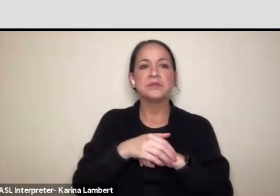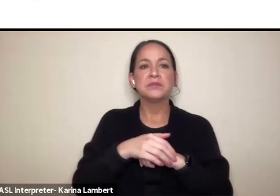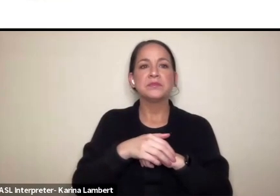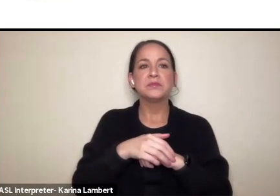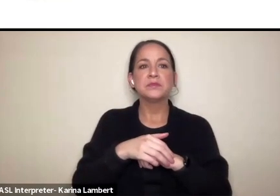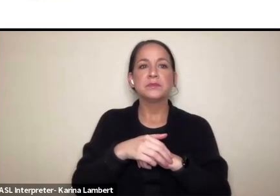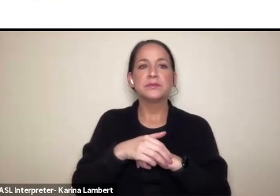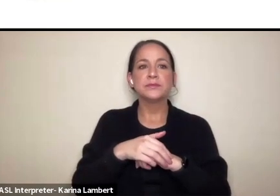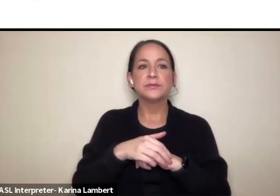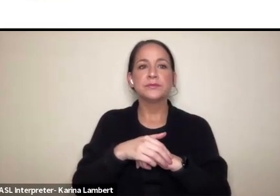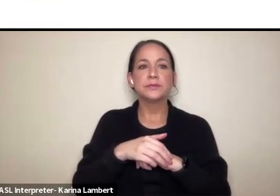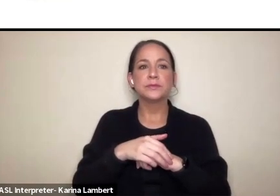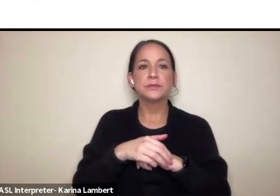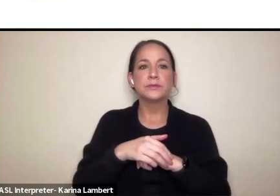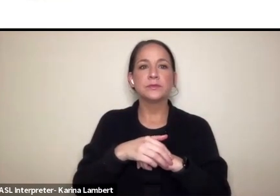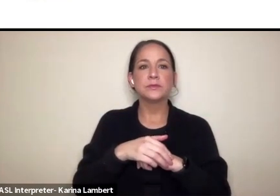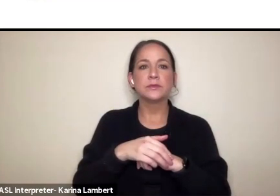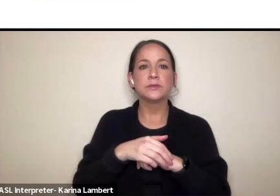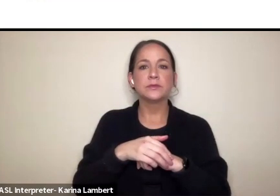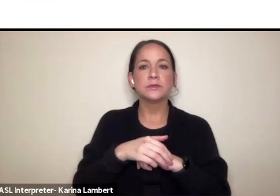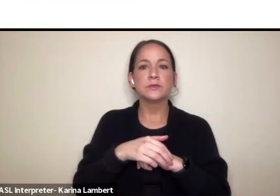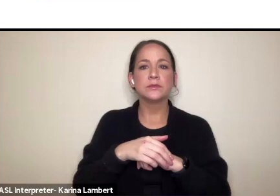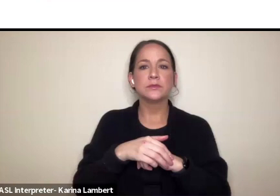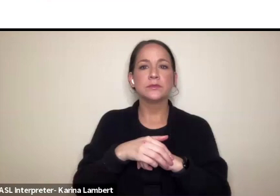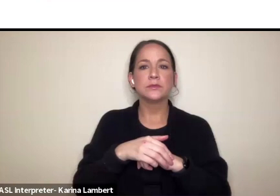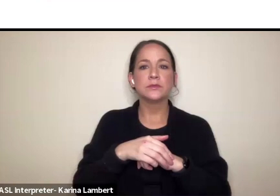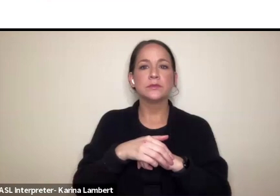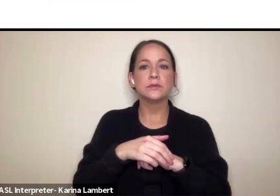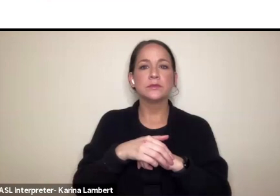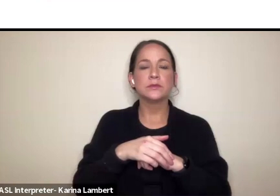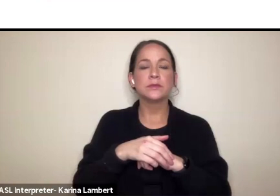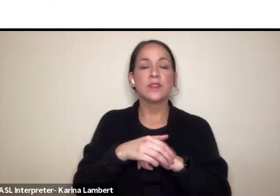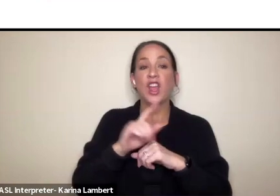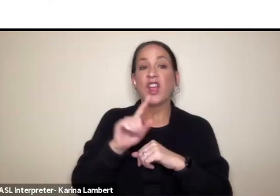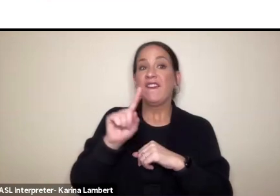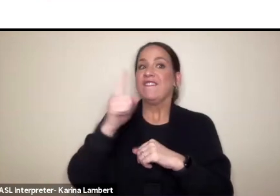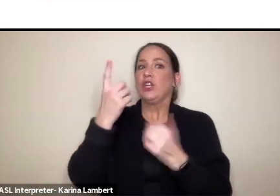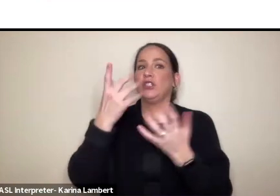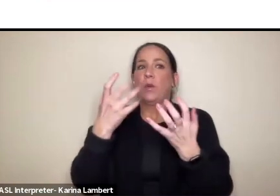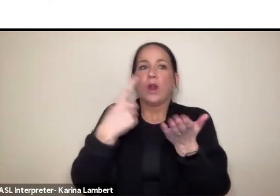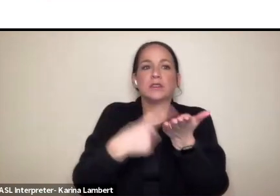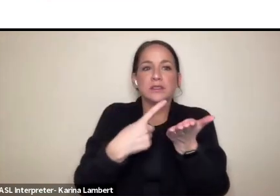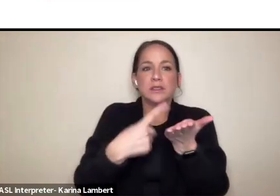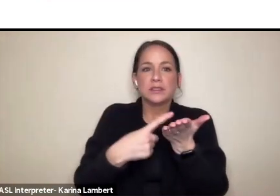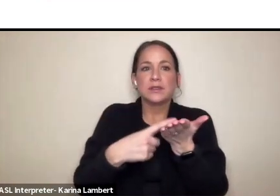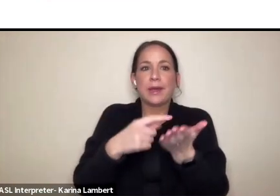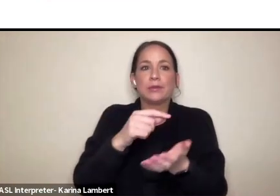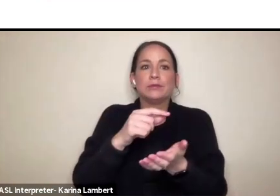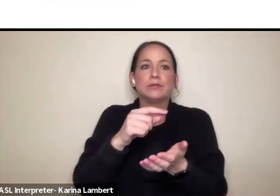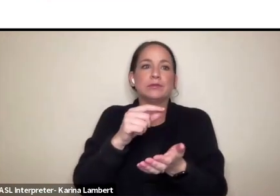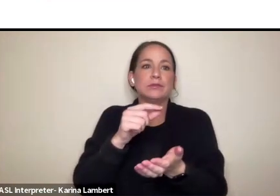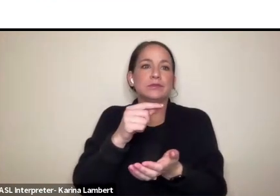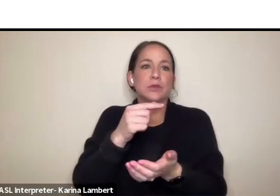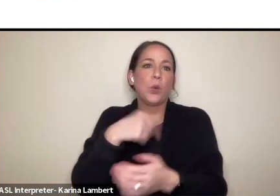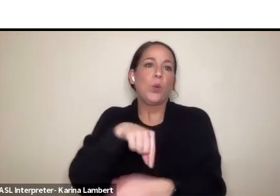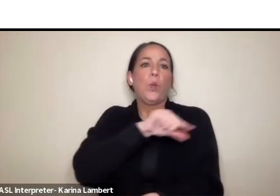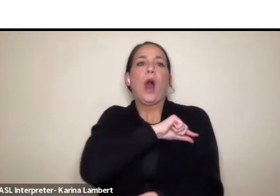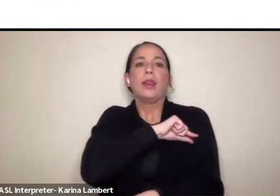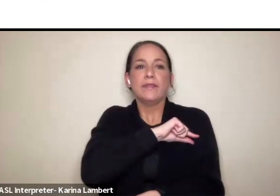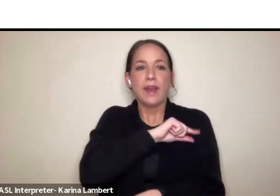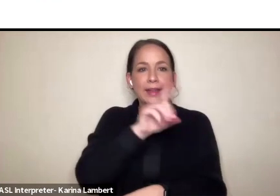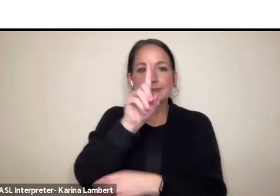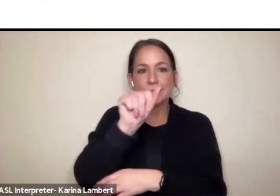slide. Oh, okay. Well, first we'll talk about qualified disability expenses, and then we'll talk about the prepaid